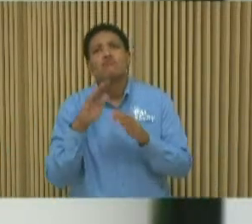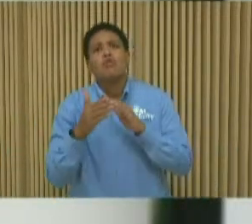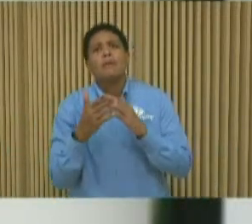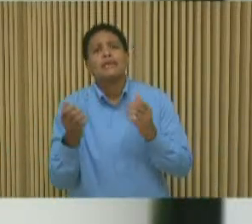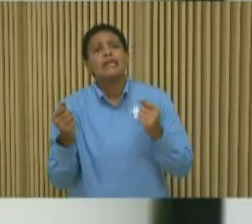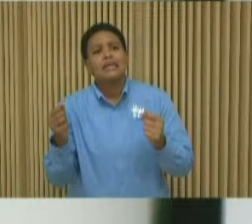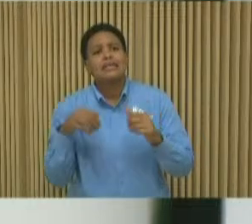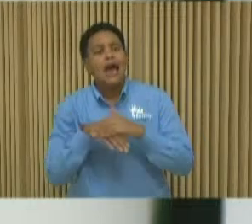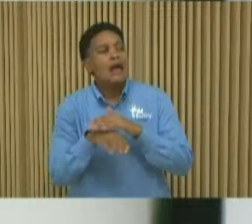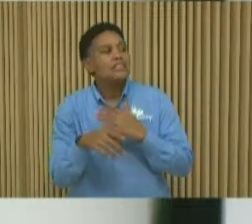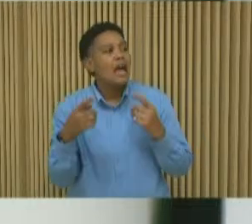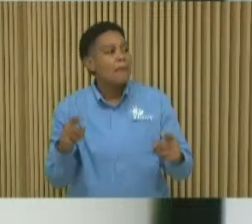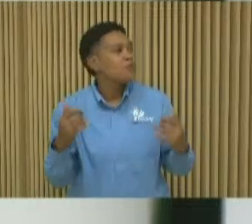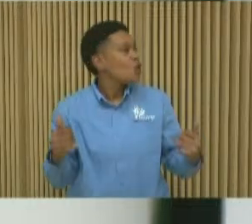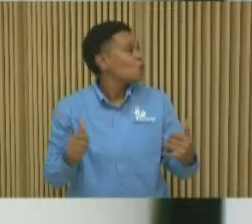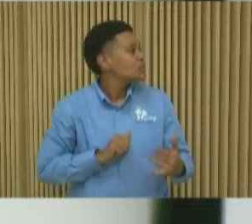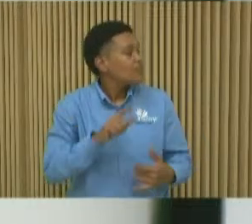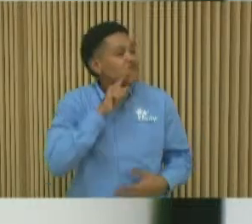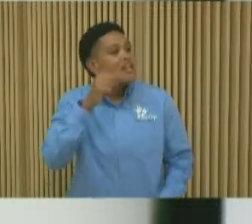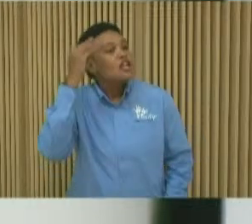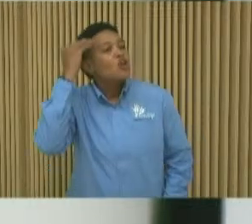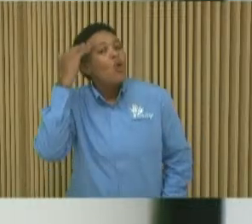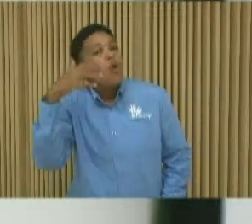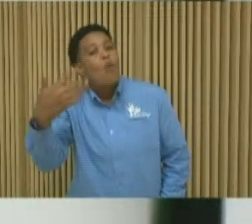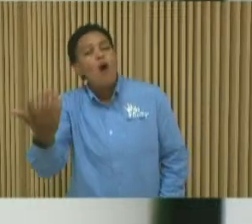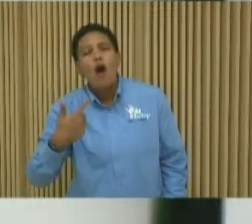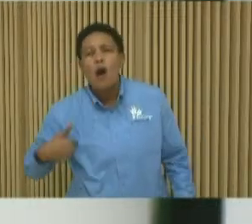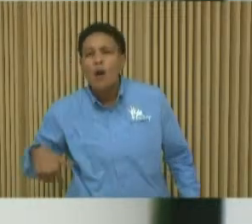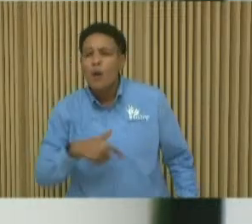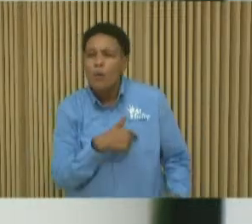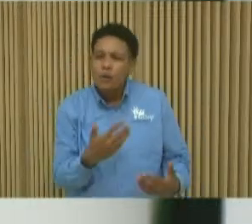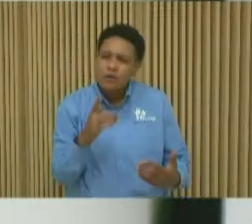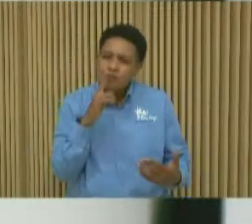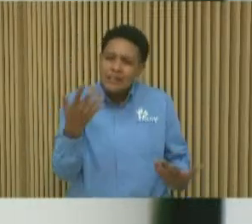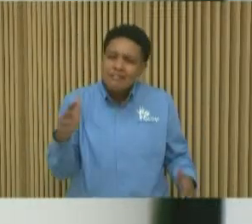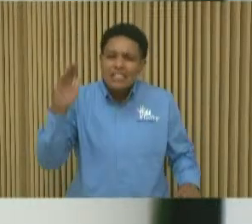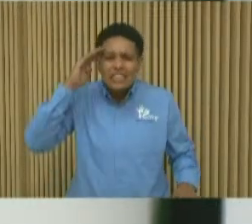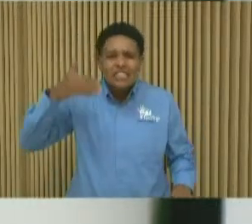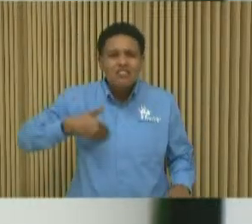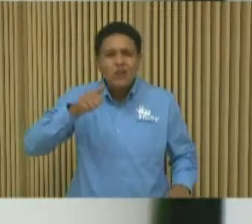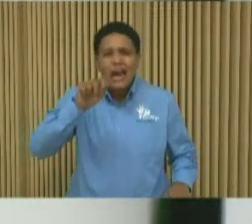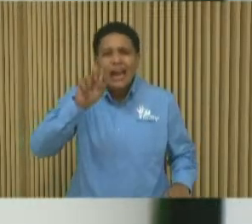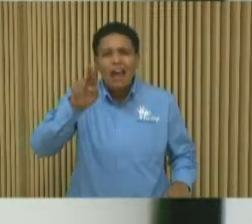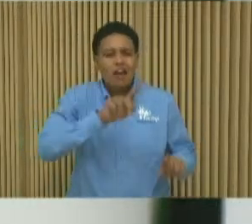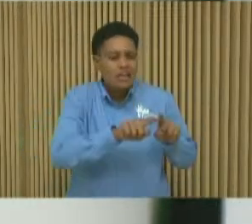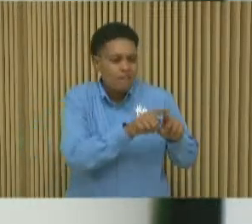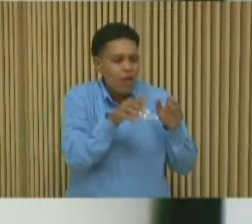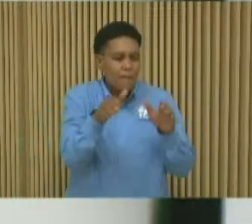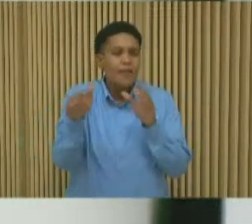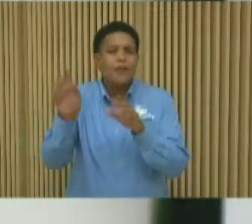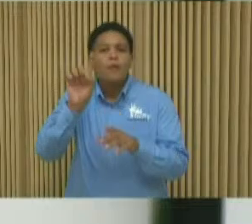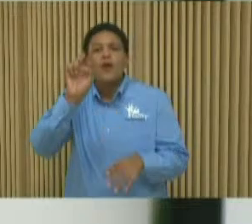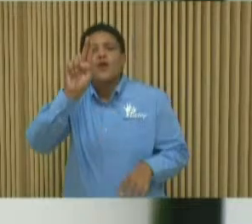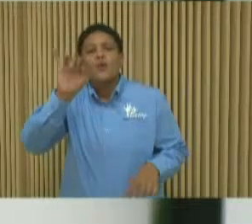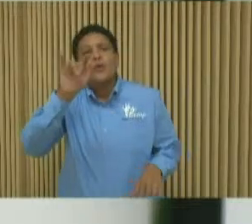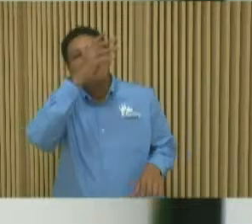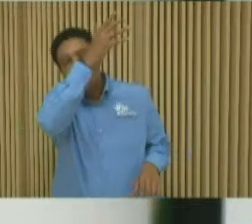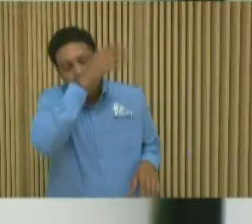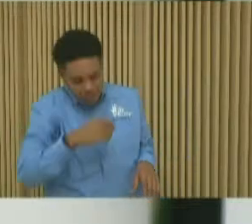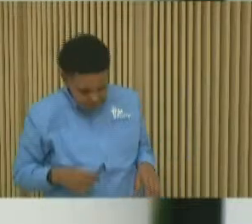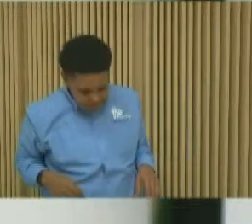Jamaicans indeed. Now, I know that we have introduced ADR methods at the University of the West